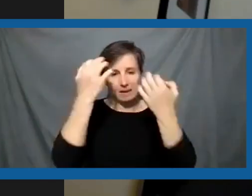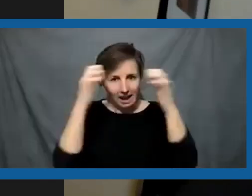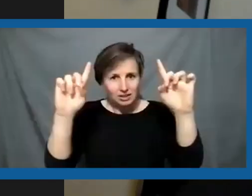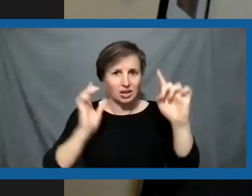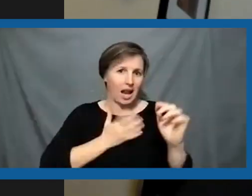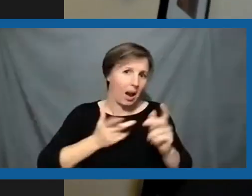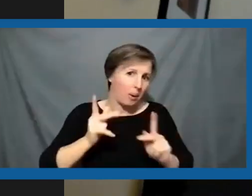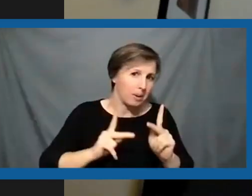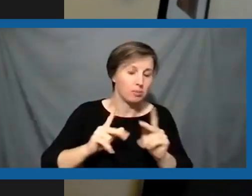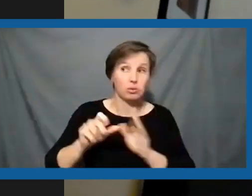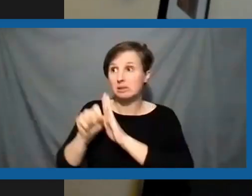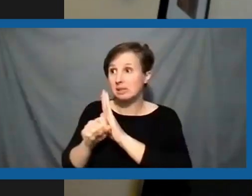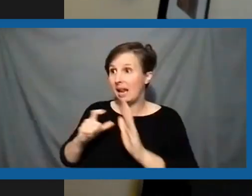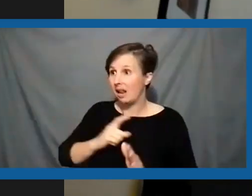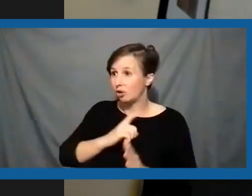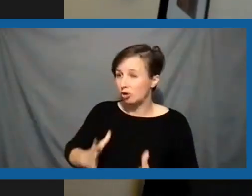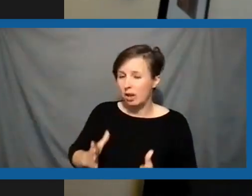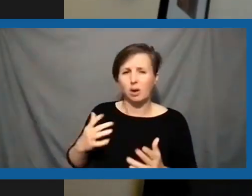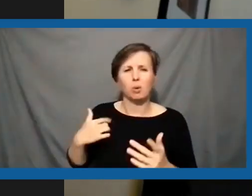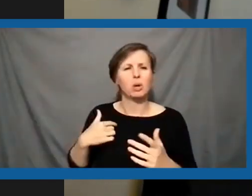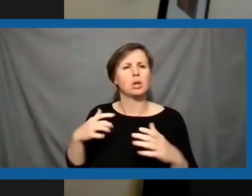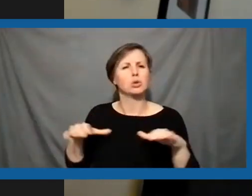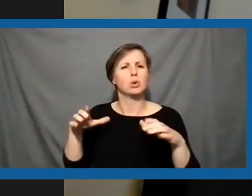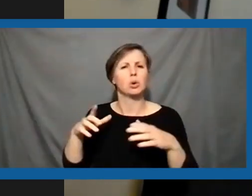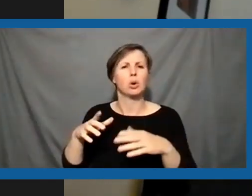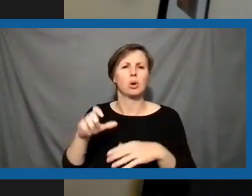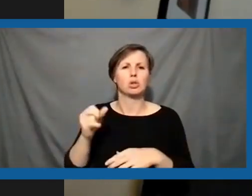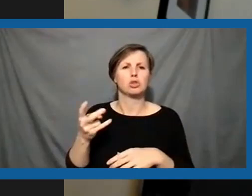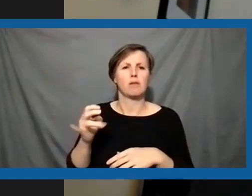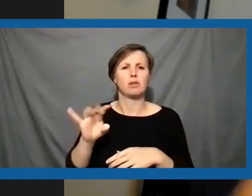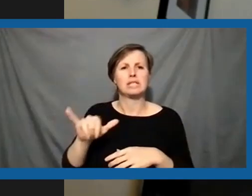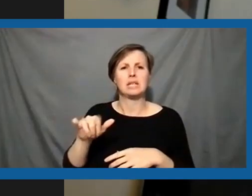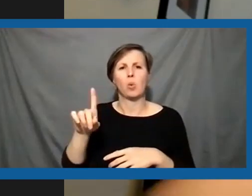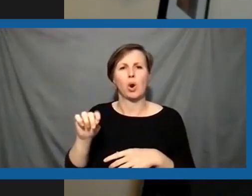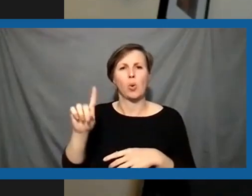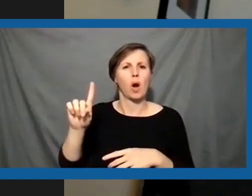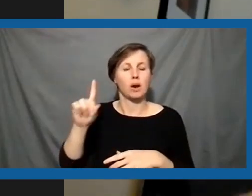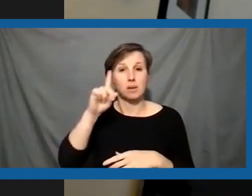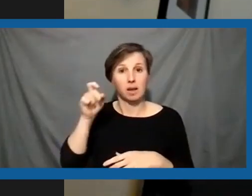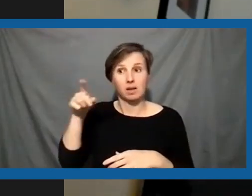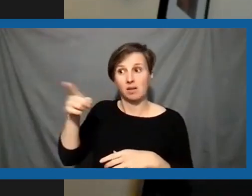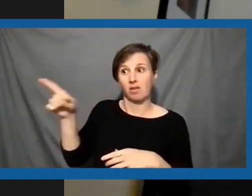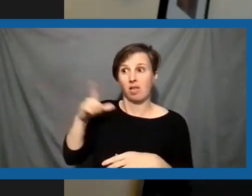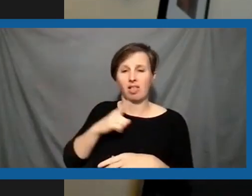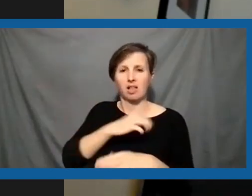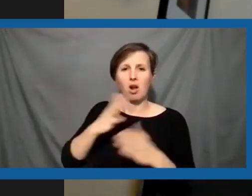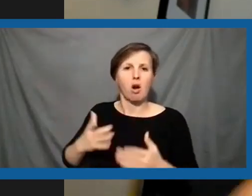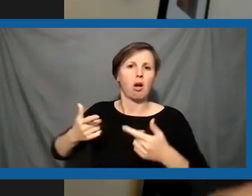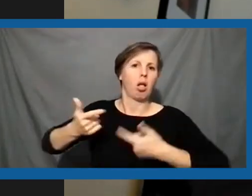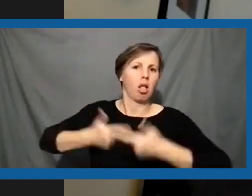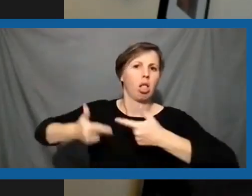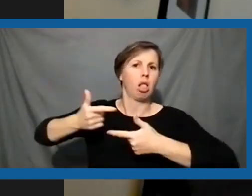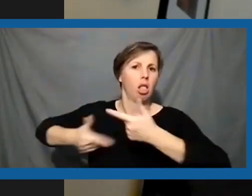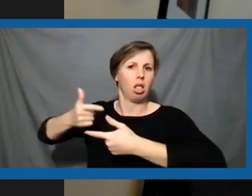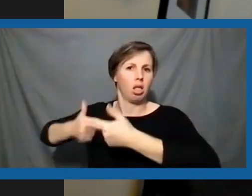the state legislature. What we do, what we call Sovereignty 101, because the legislature is constantly turning over because